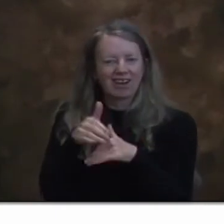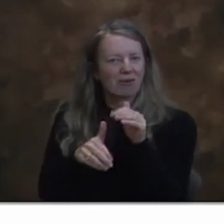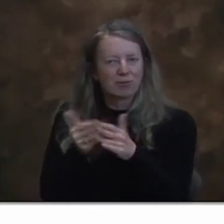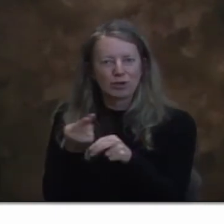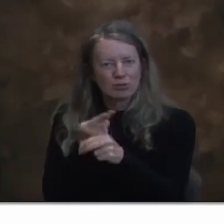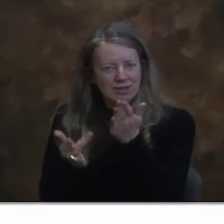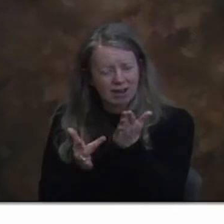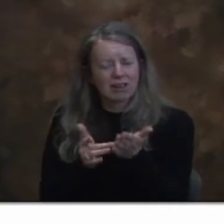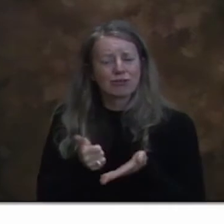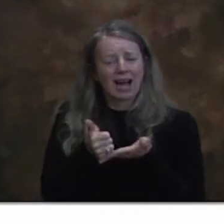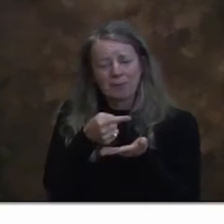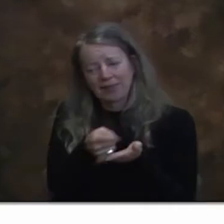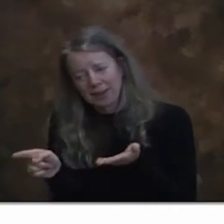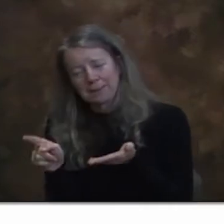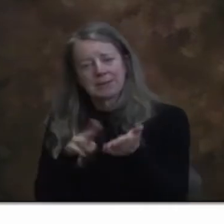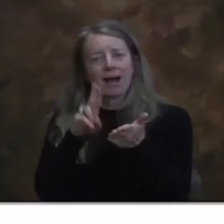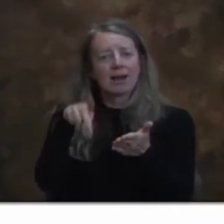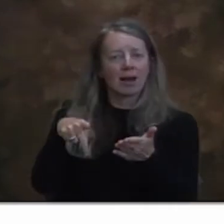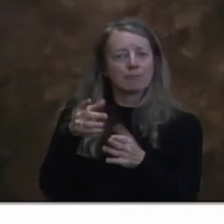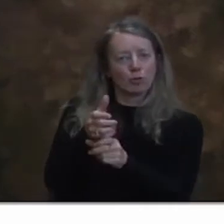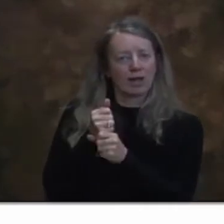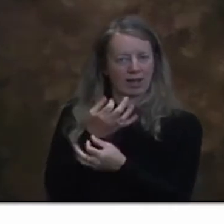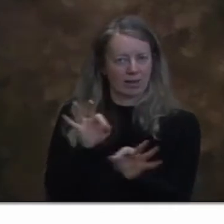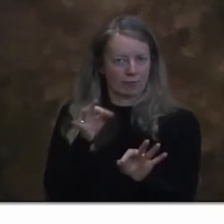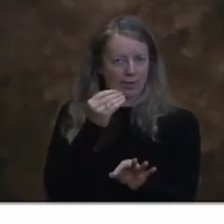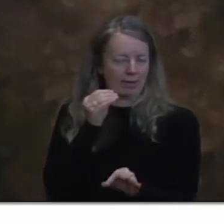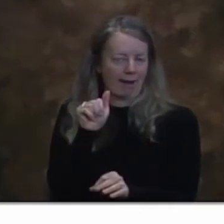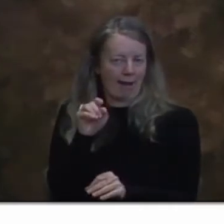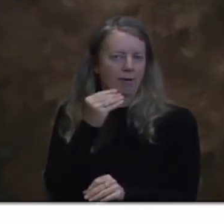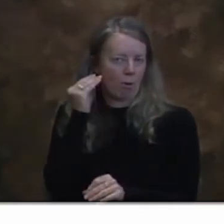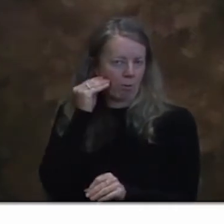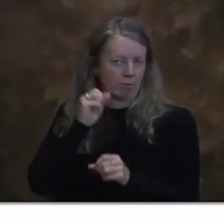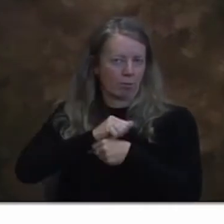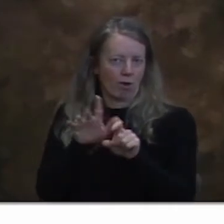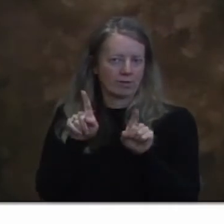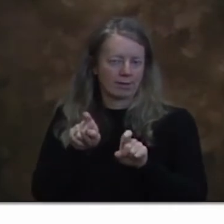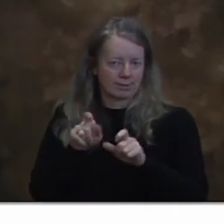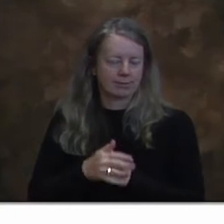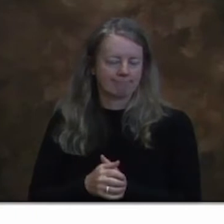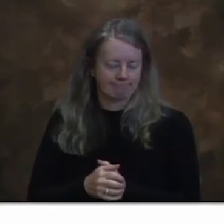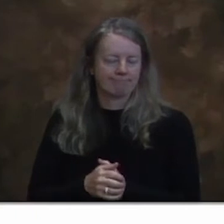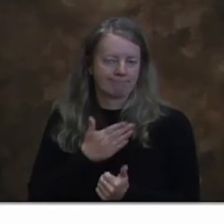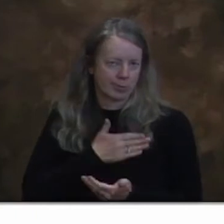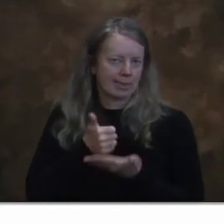up households who may benefit from having additional at-home tests.